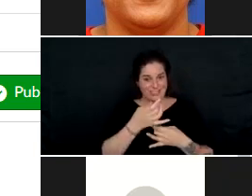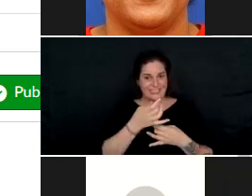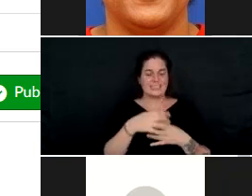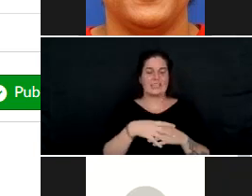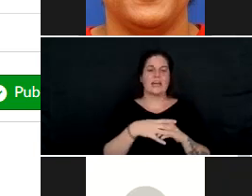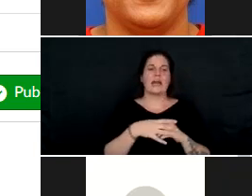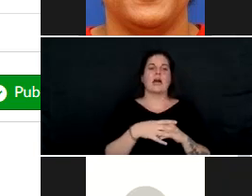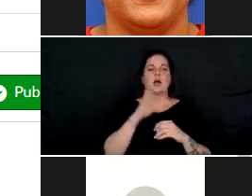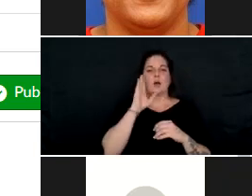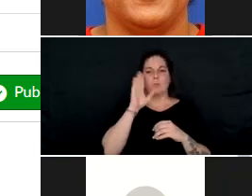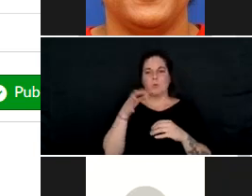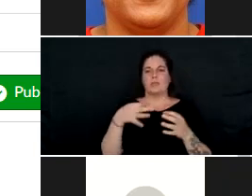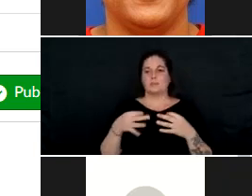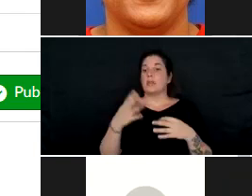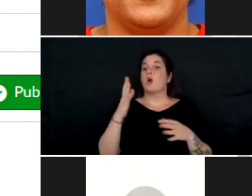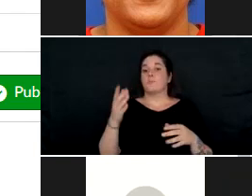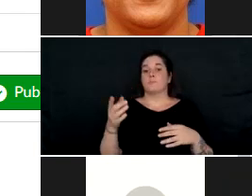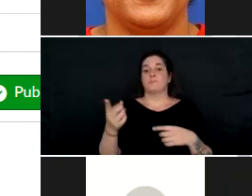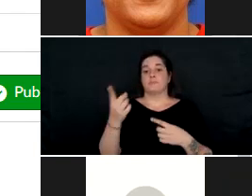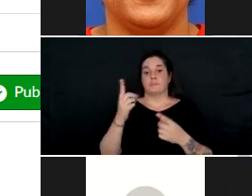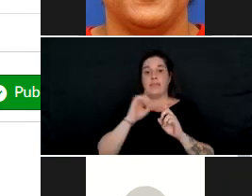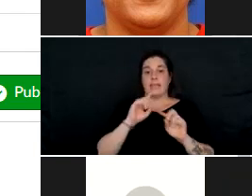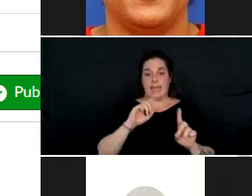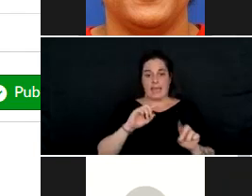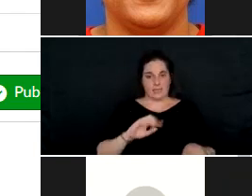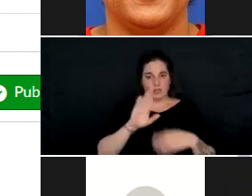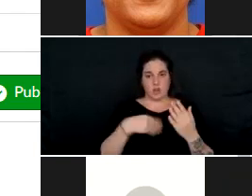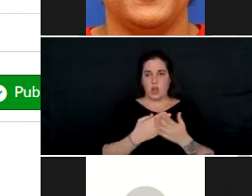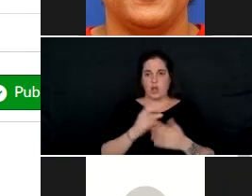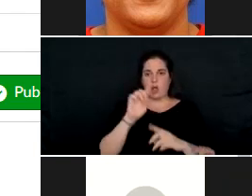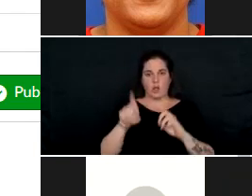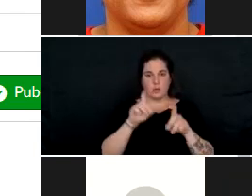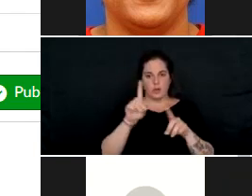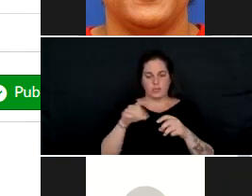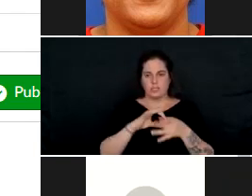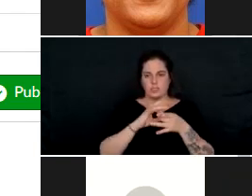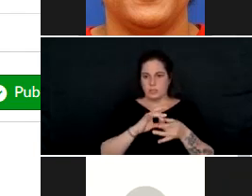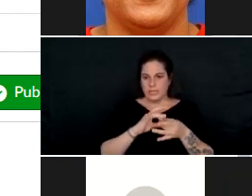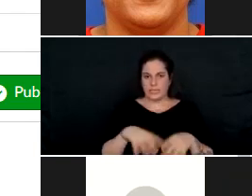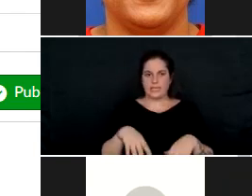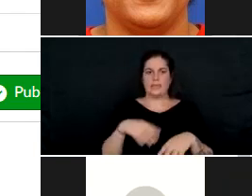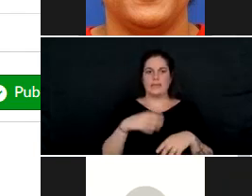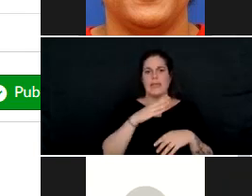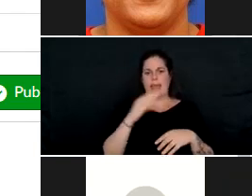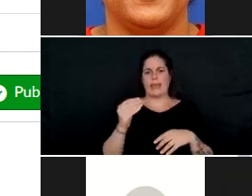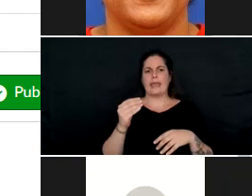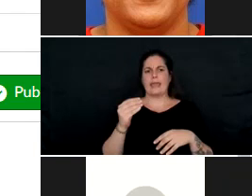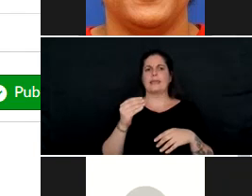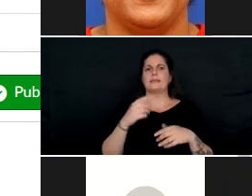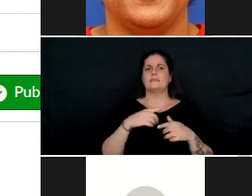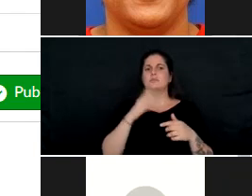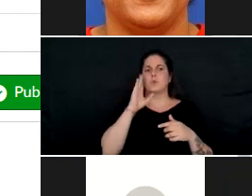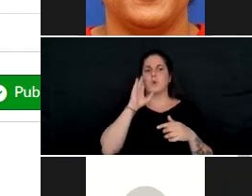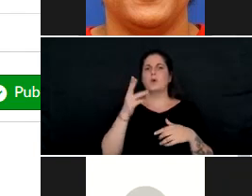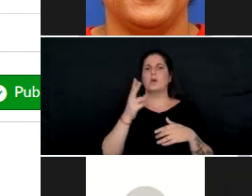about I'll answer any questions you have about the project, and we'll kind of do a quick and dirty overview of what you have left on your plate.